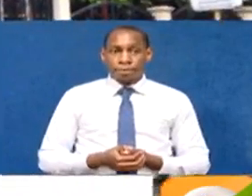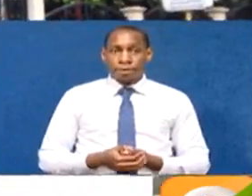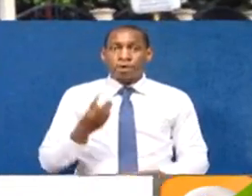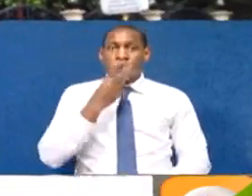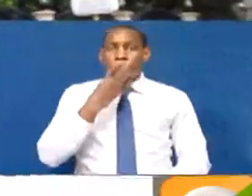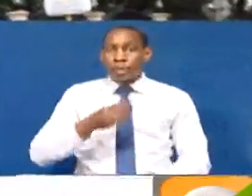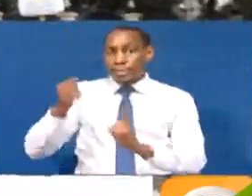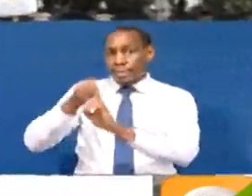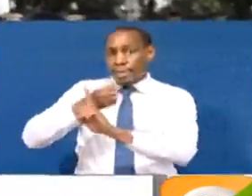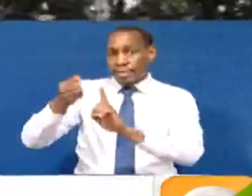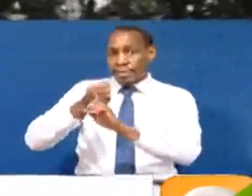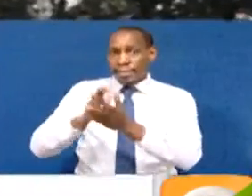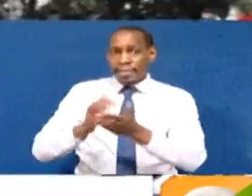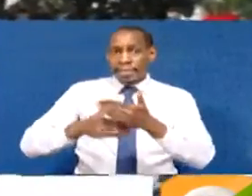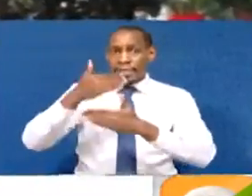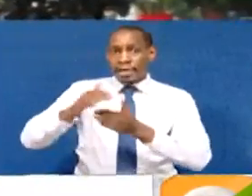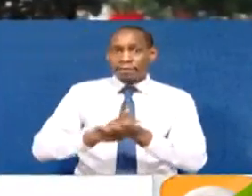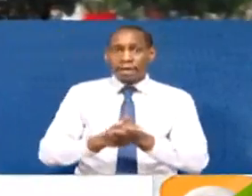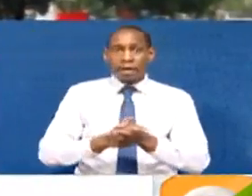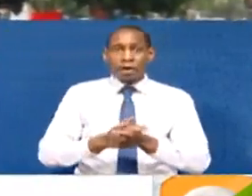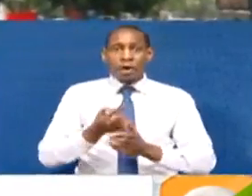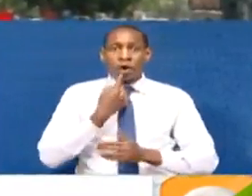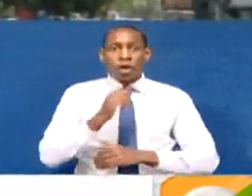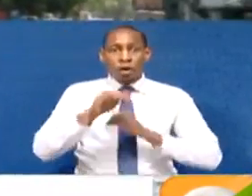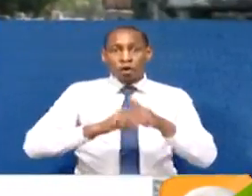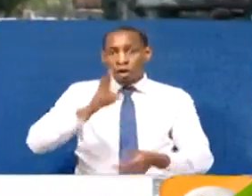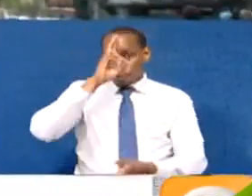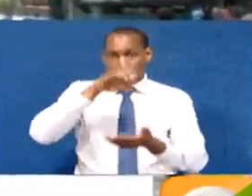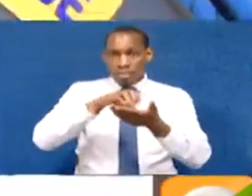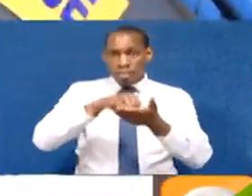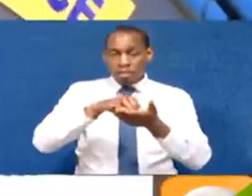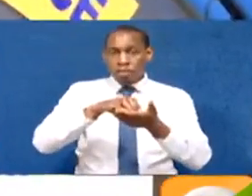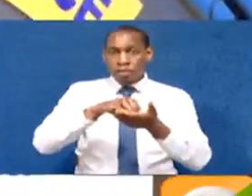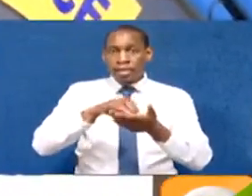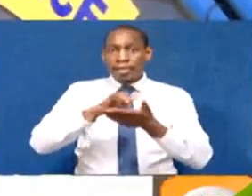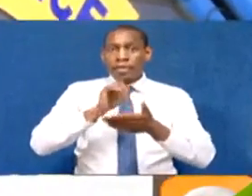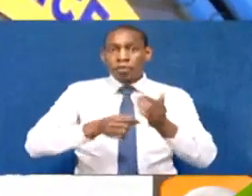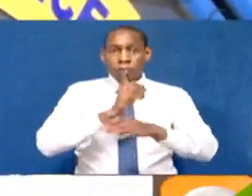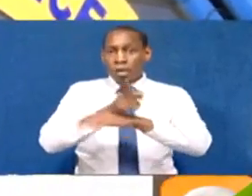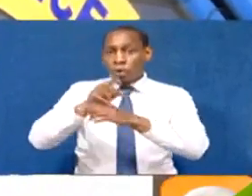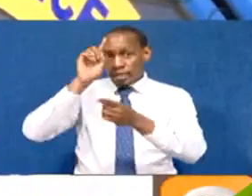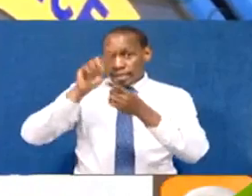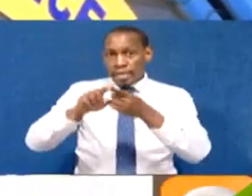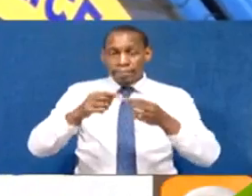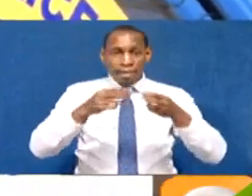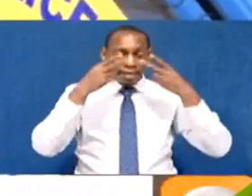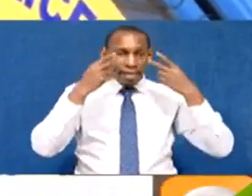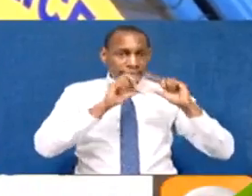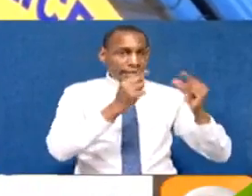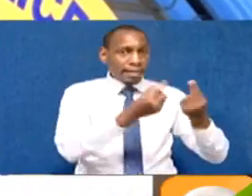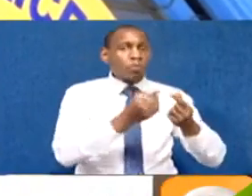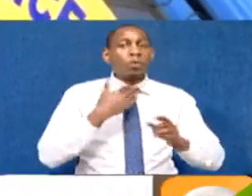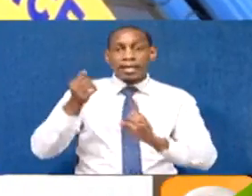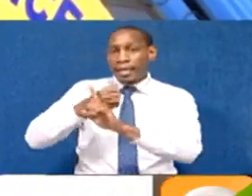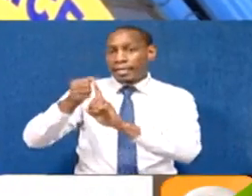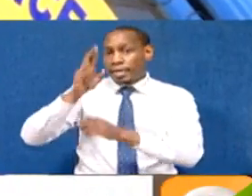The Wednesday attack happening right after a signal to all police stations from Vigilance House that warned of the intention by the terror outfit